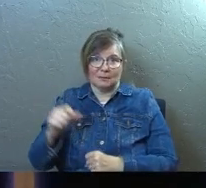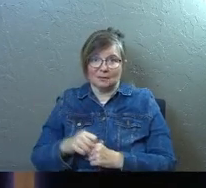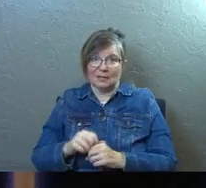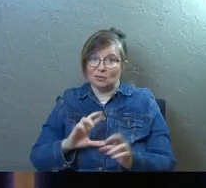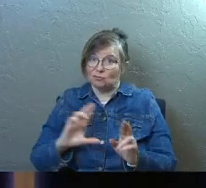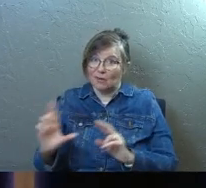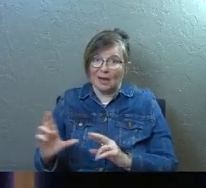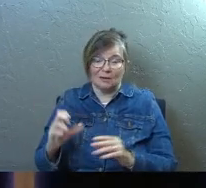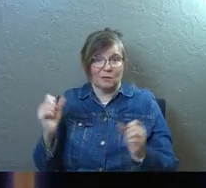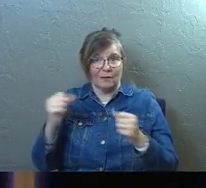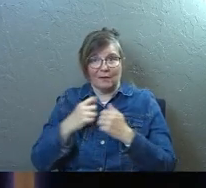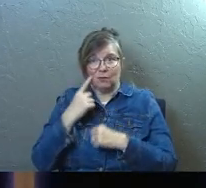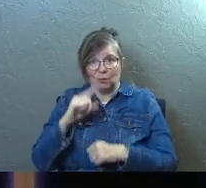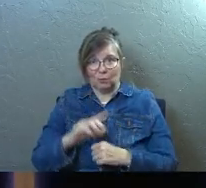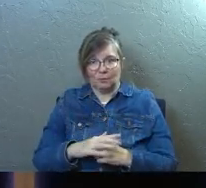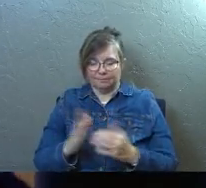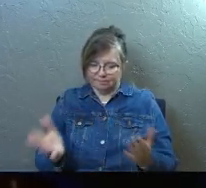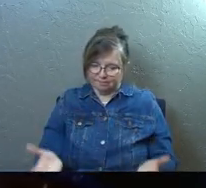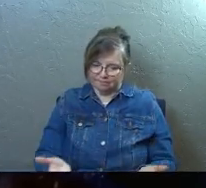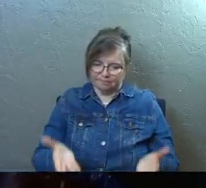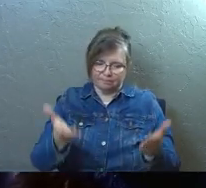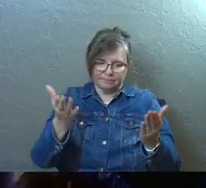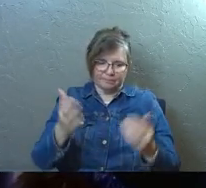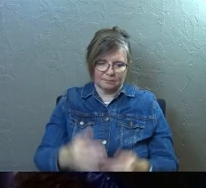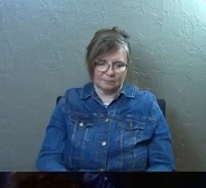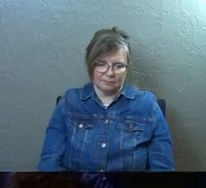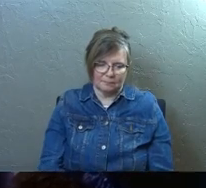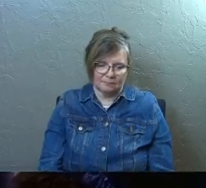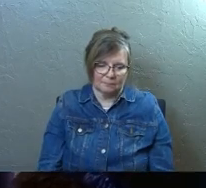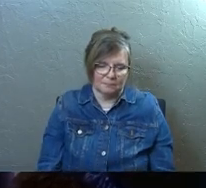Yeah, amen. Why don't you guys stand?